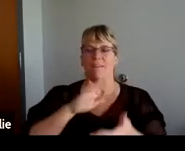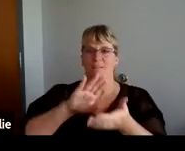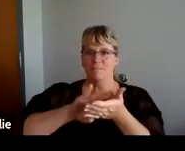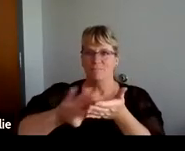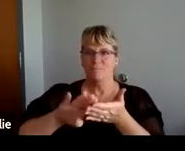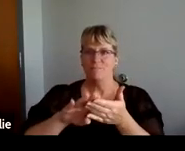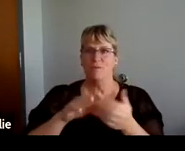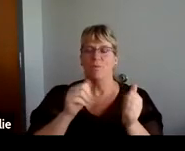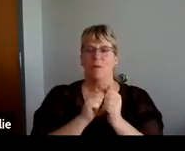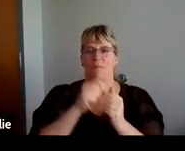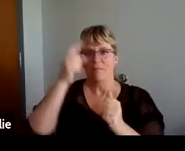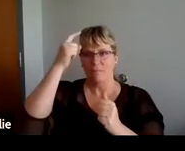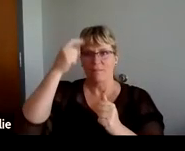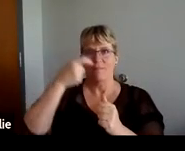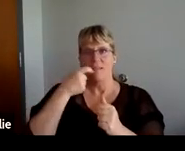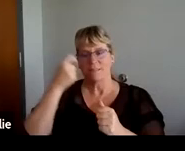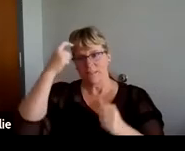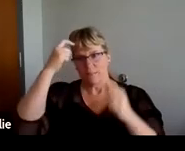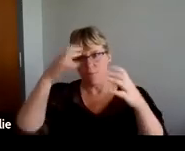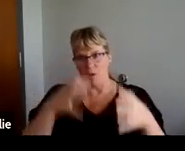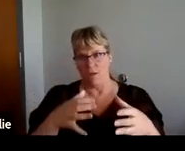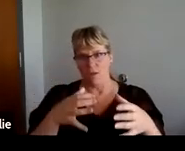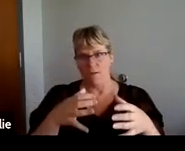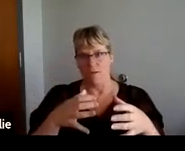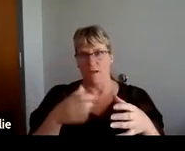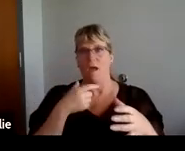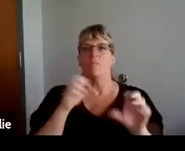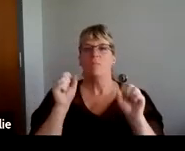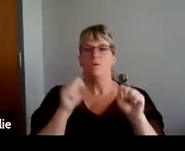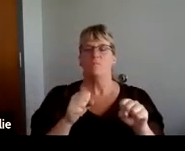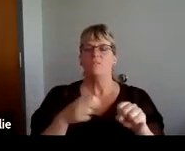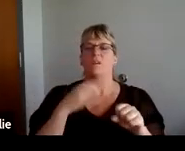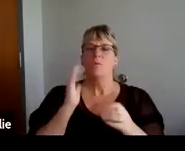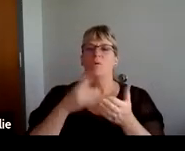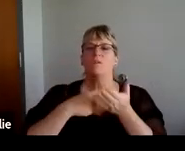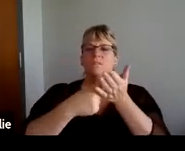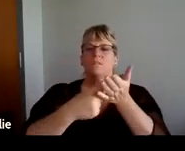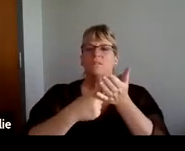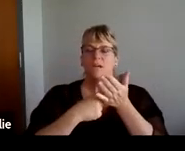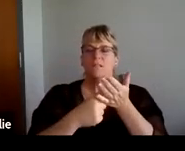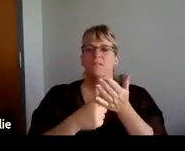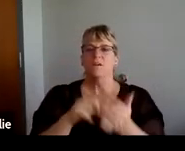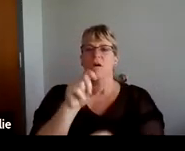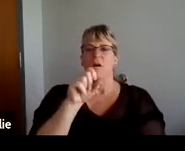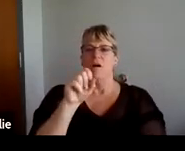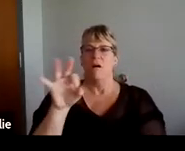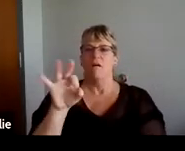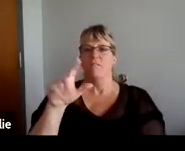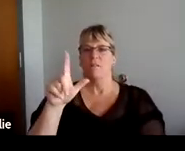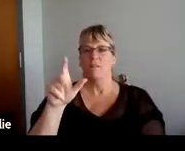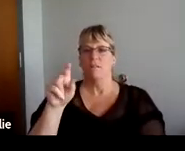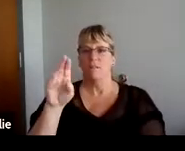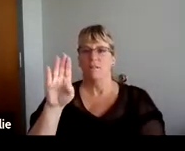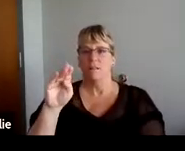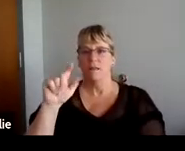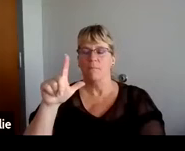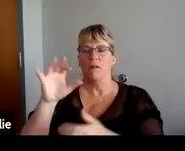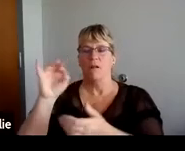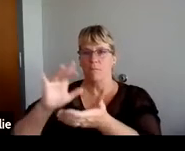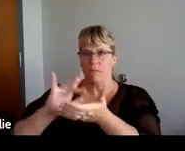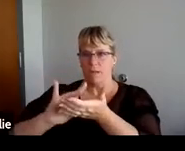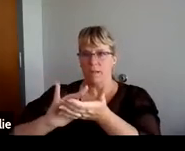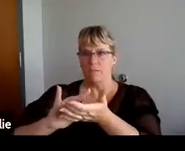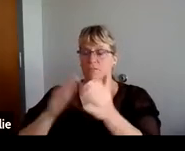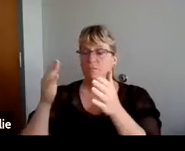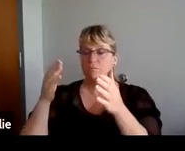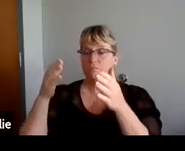addicted brain. I'm going to be potentially discussing off-label or investigational use of medications, in